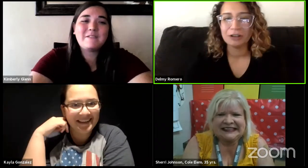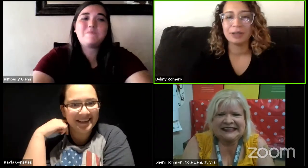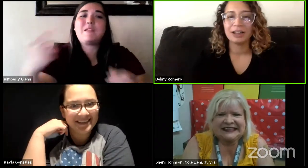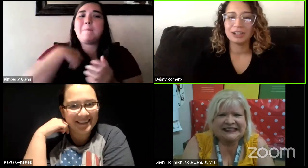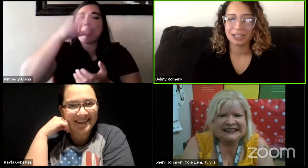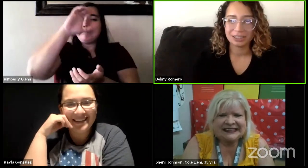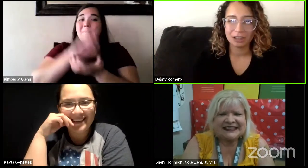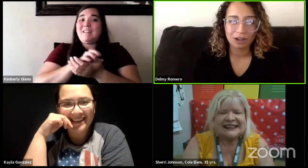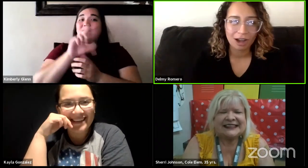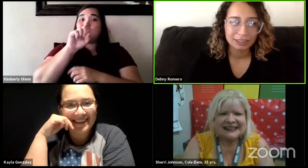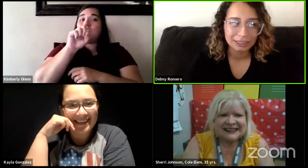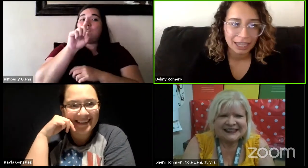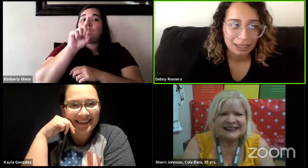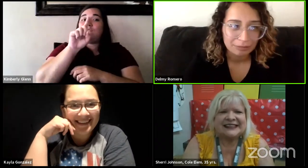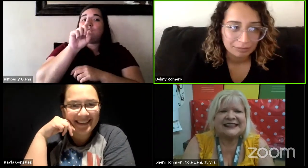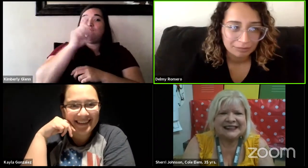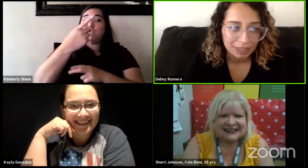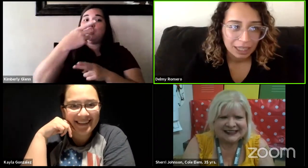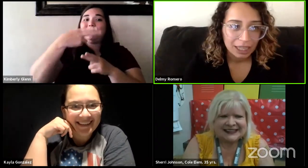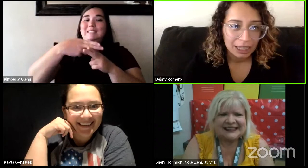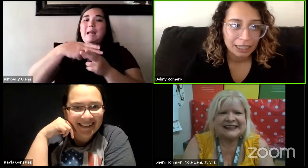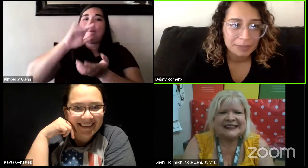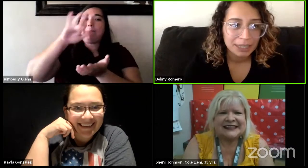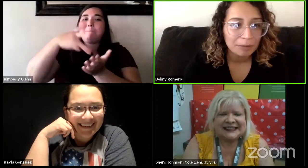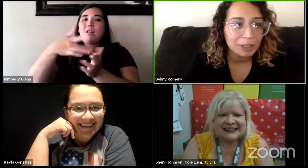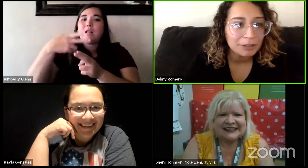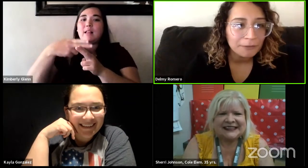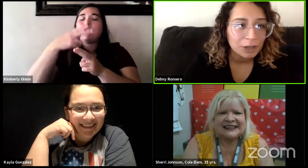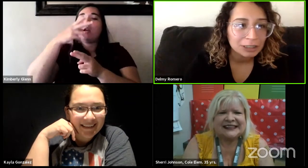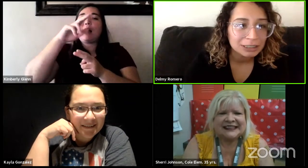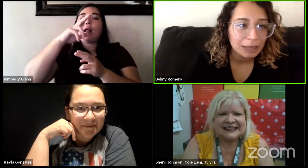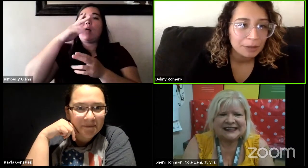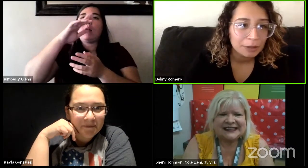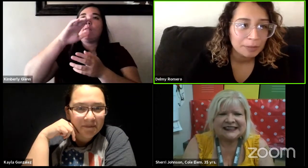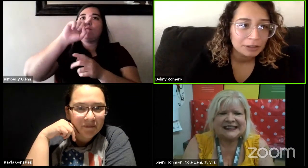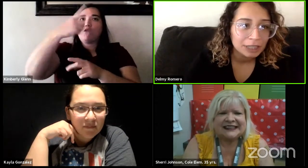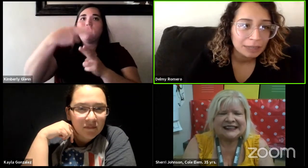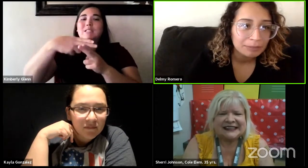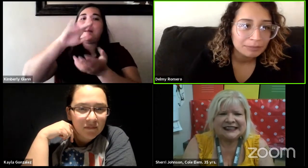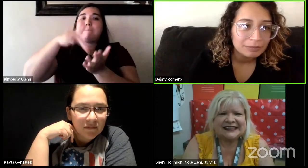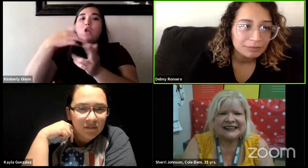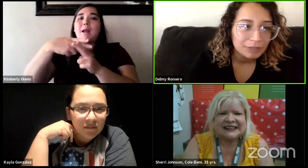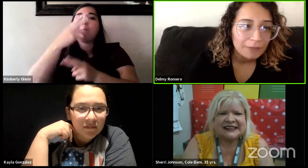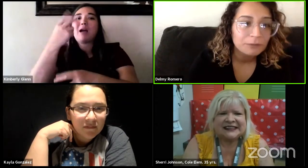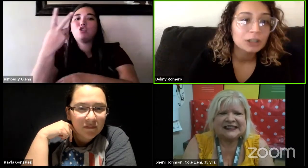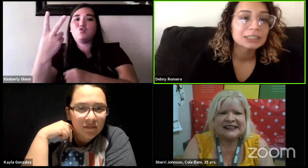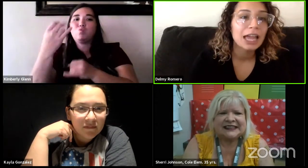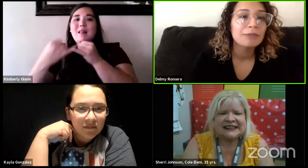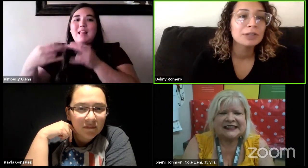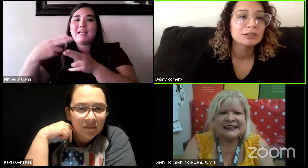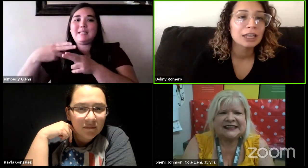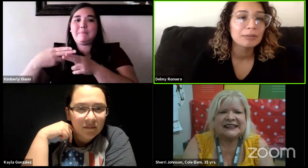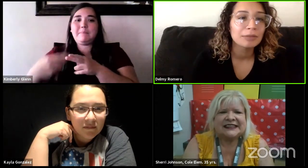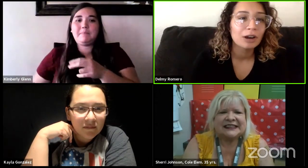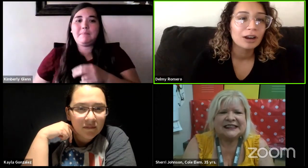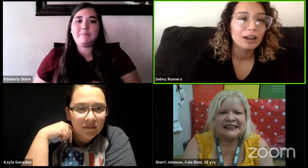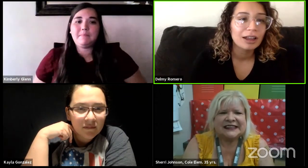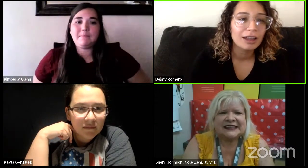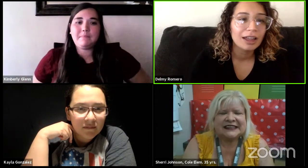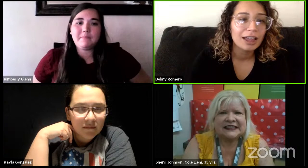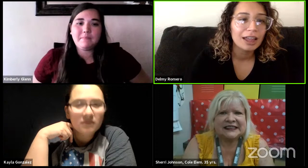Kayla saying, oh my gosh, that's a long name. And Kim saying, I believe the first name and the middle name, first and middle